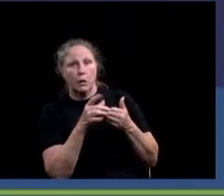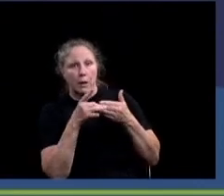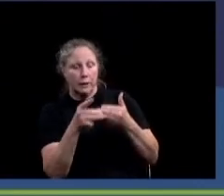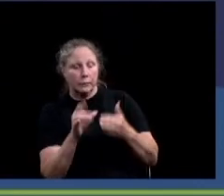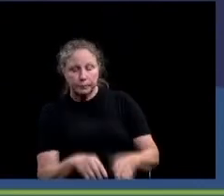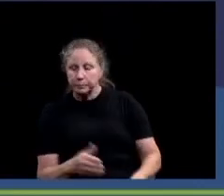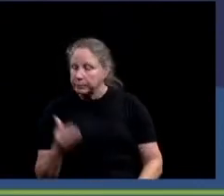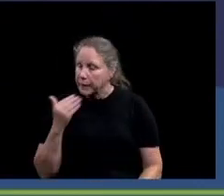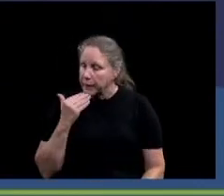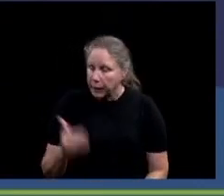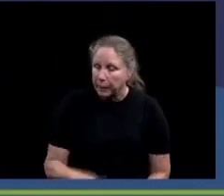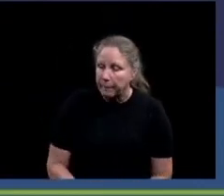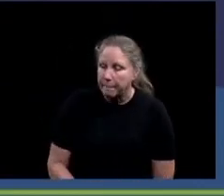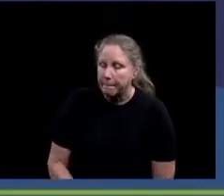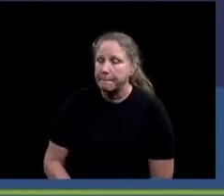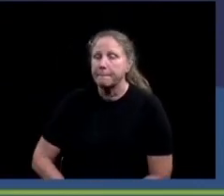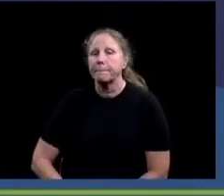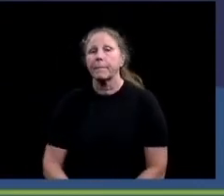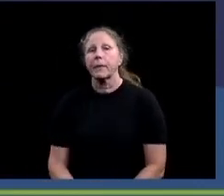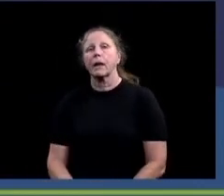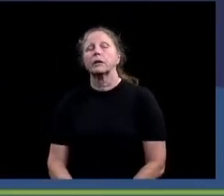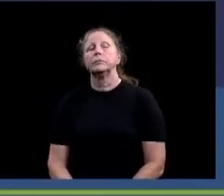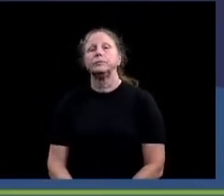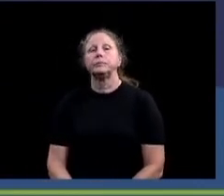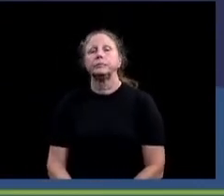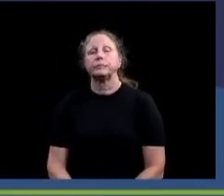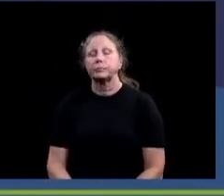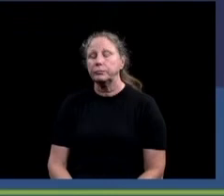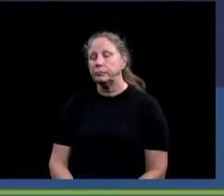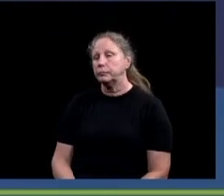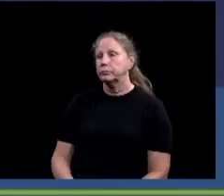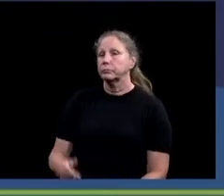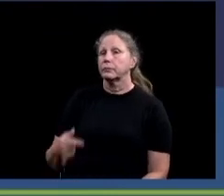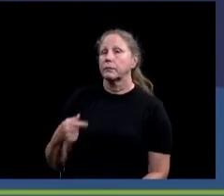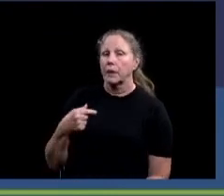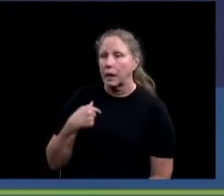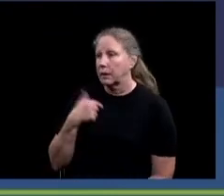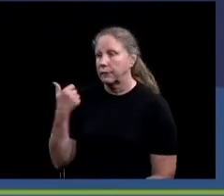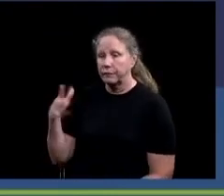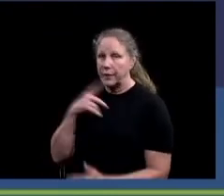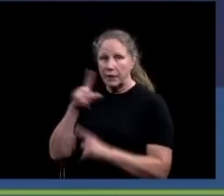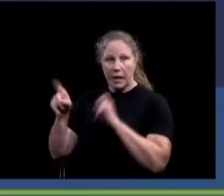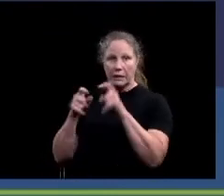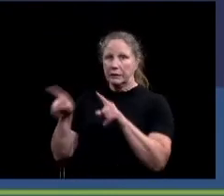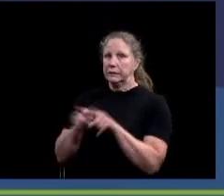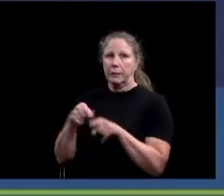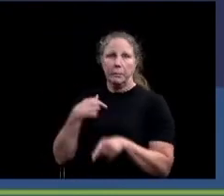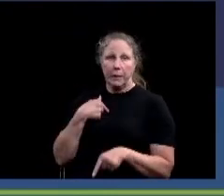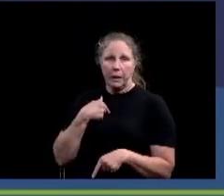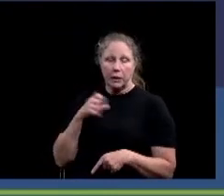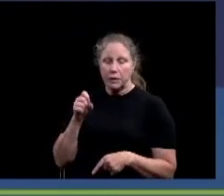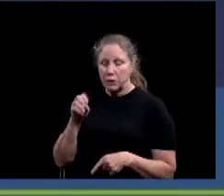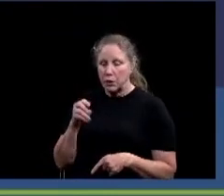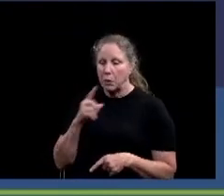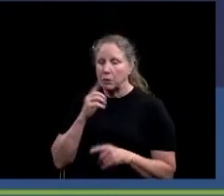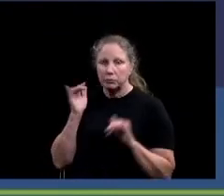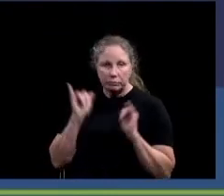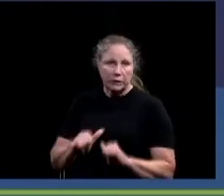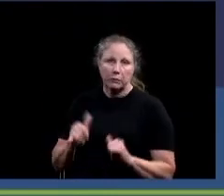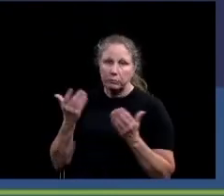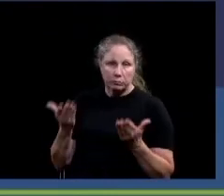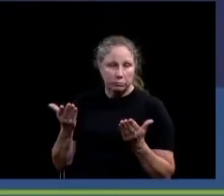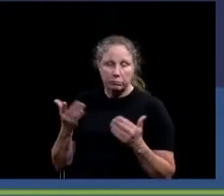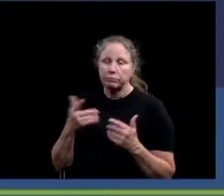And I'll just, pretty much everybody's asked the things that I was curious about, so I'll just reiterate all of that. I appreciate your,